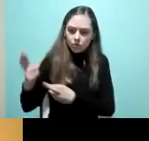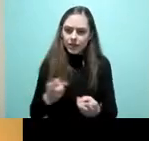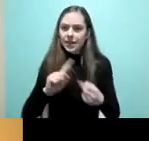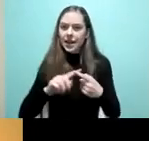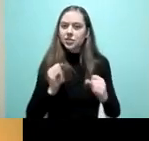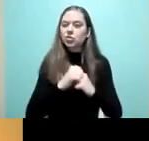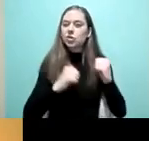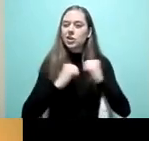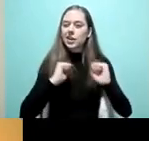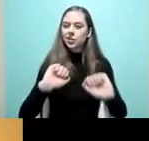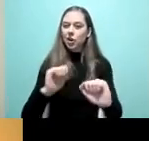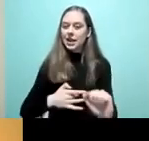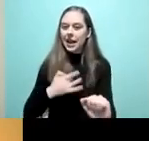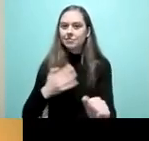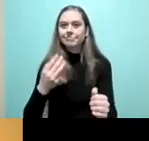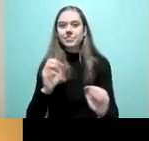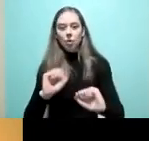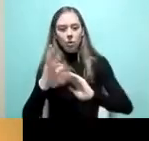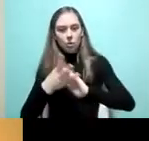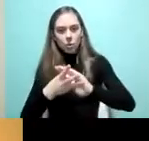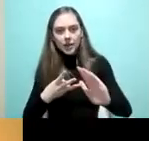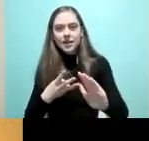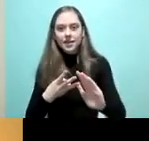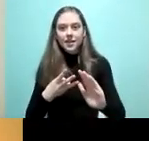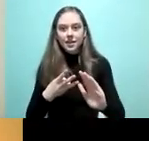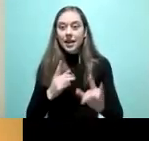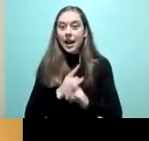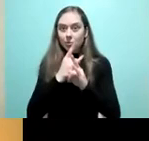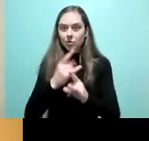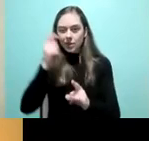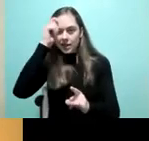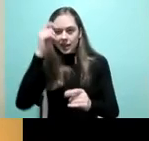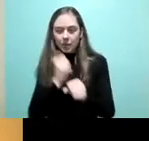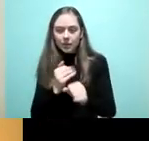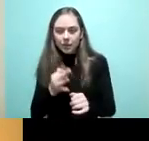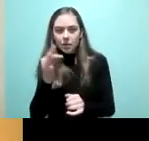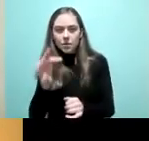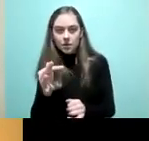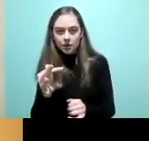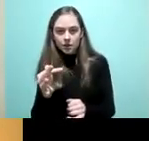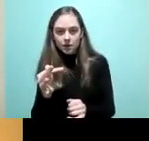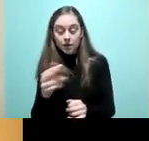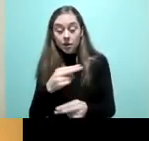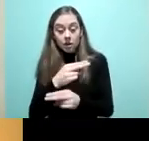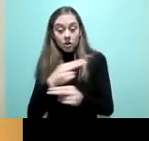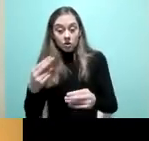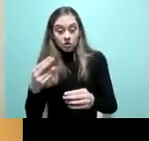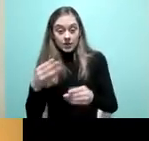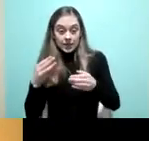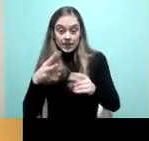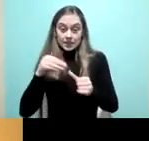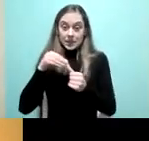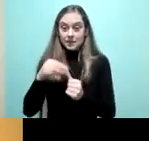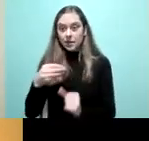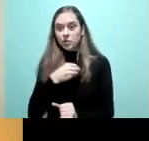in your week, and it'll help you to think ahead as well. Not only on a training,